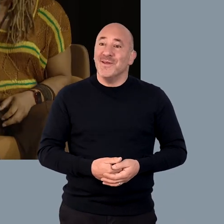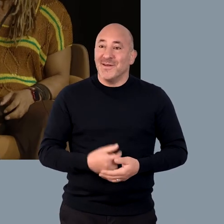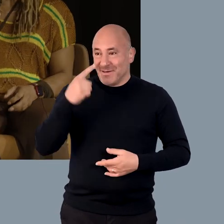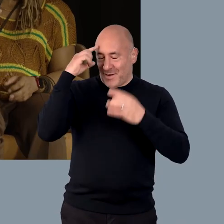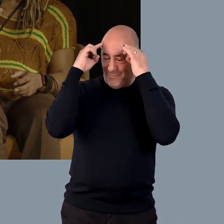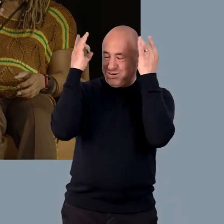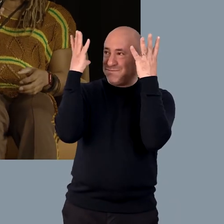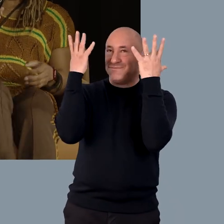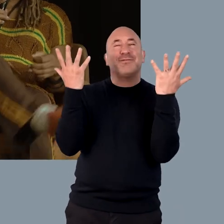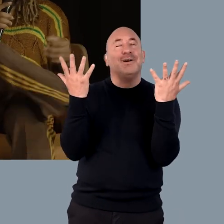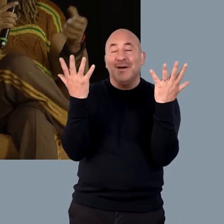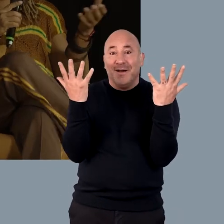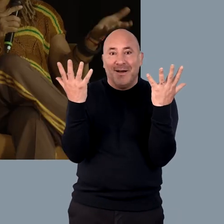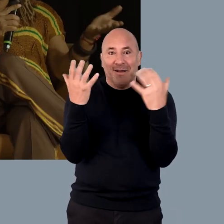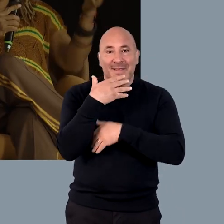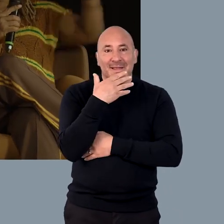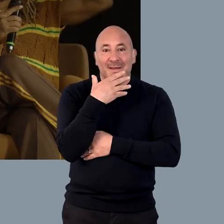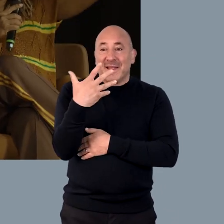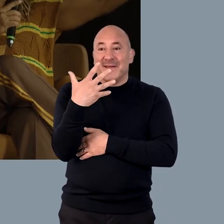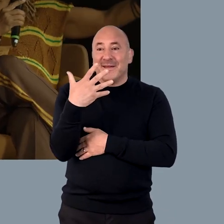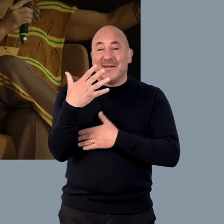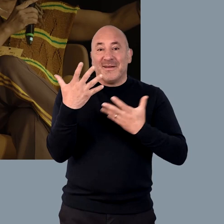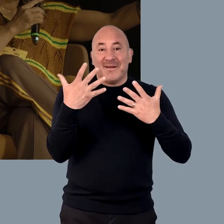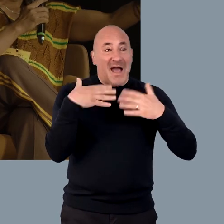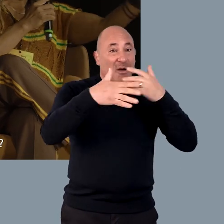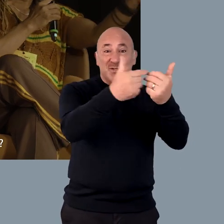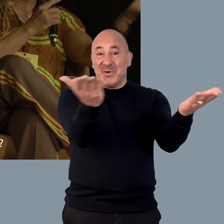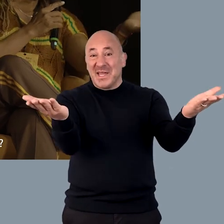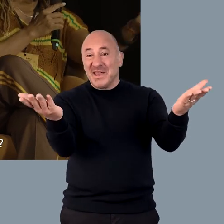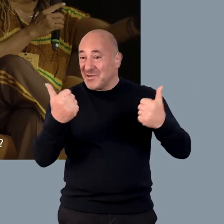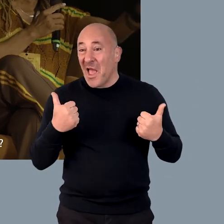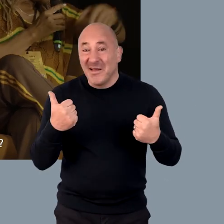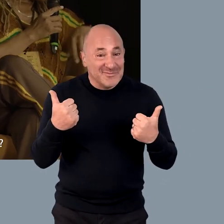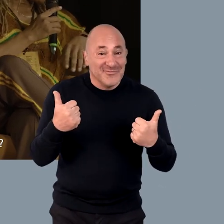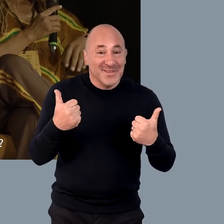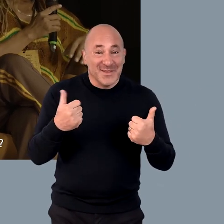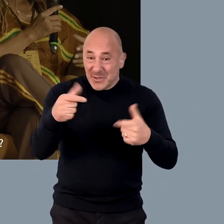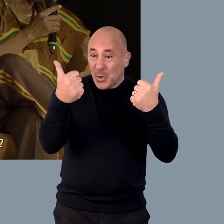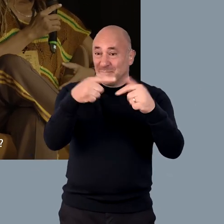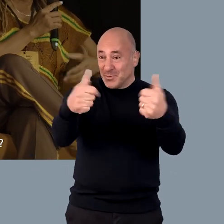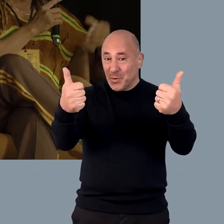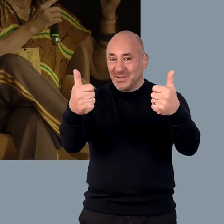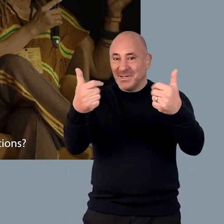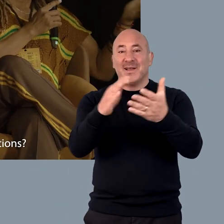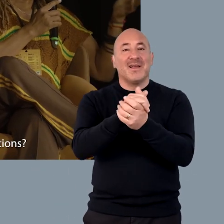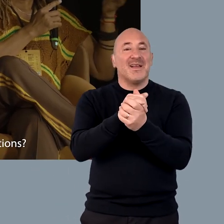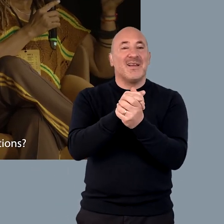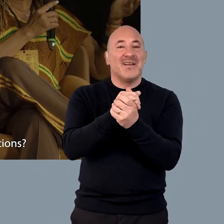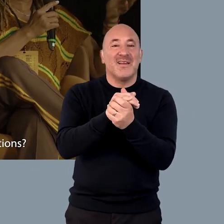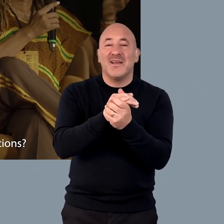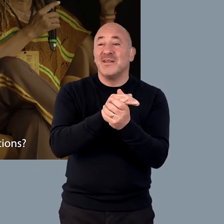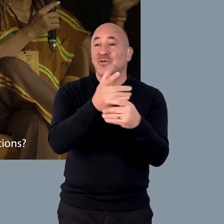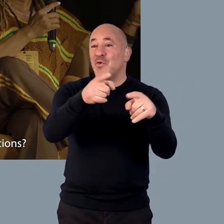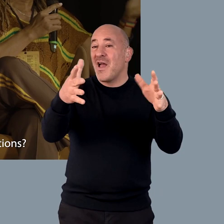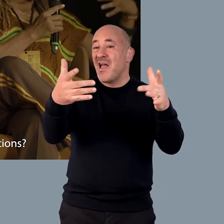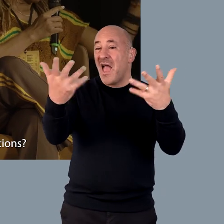My mind is blowing I mean, how are we doing and do we you're doing good you think good and do you